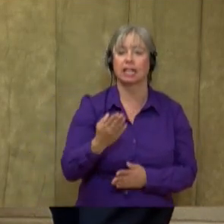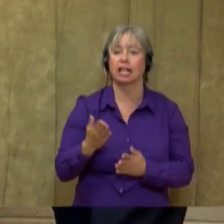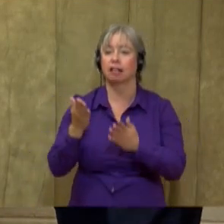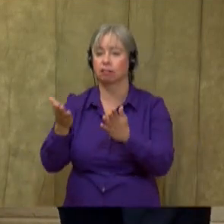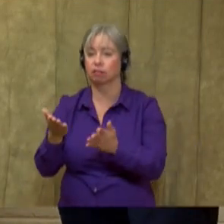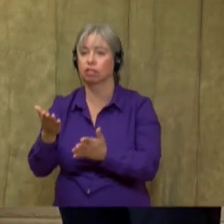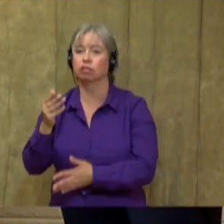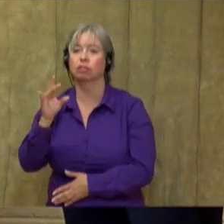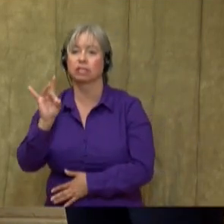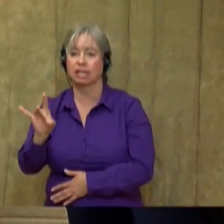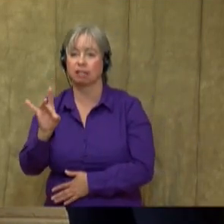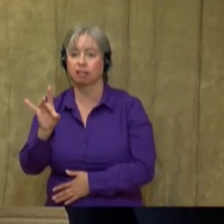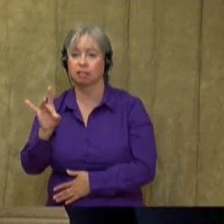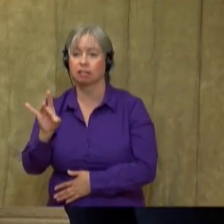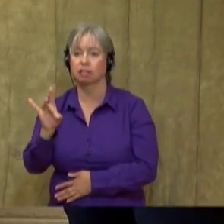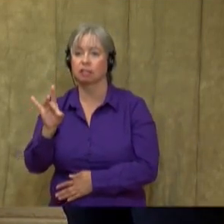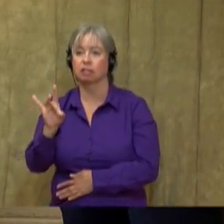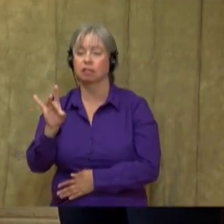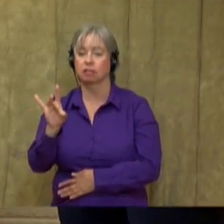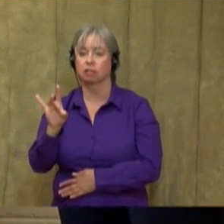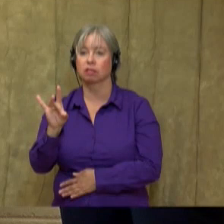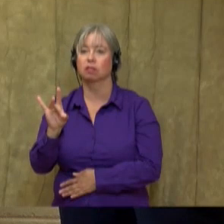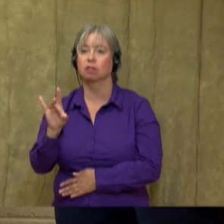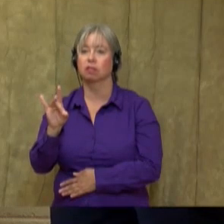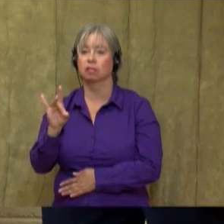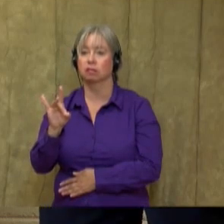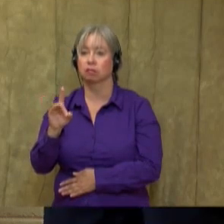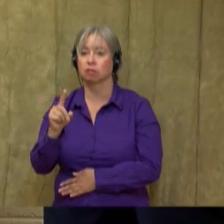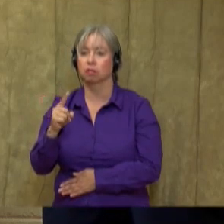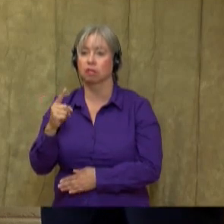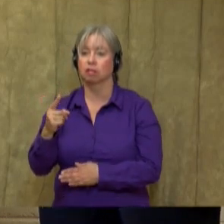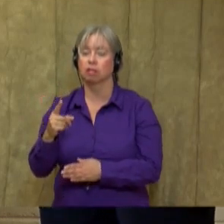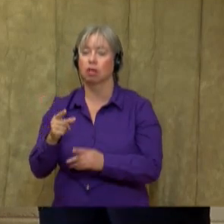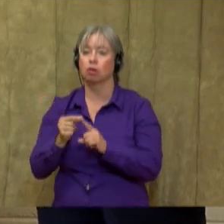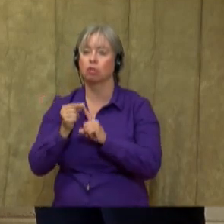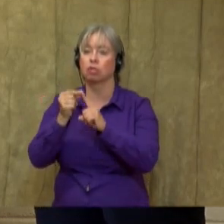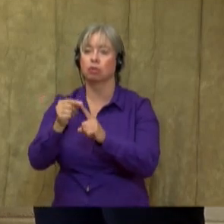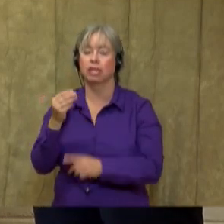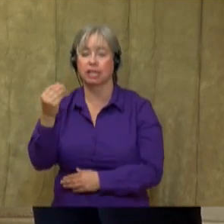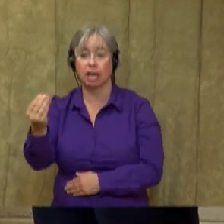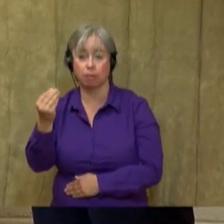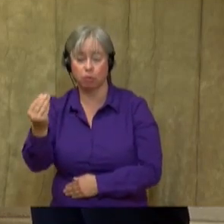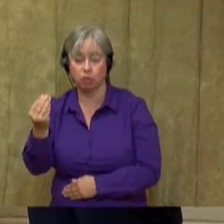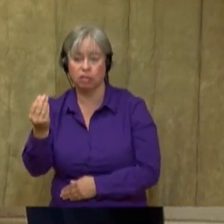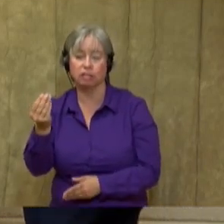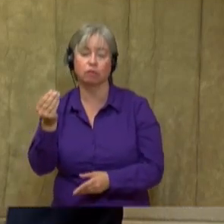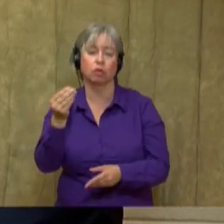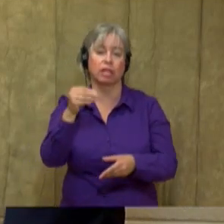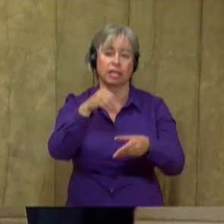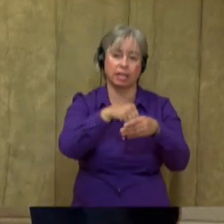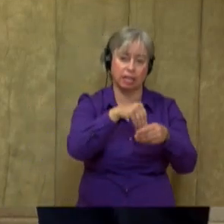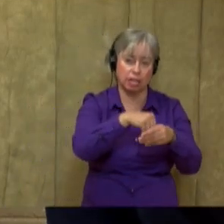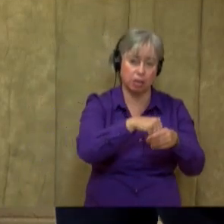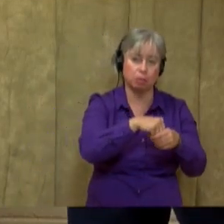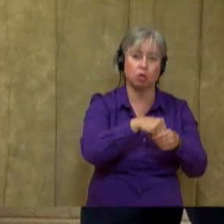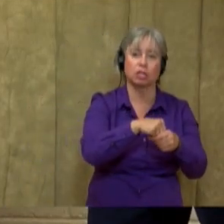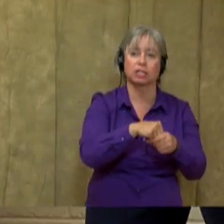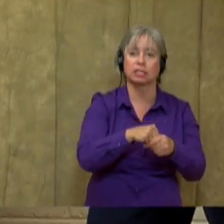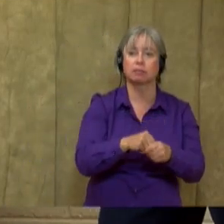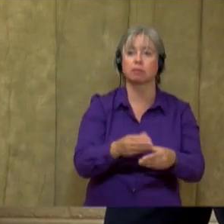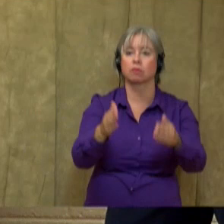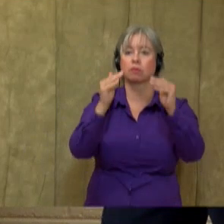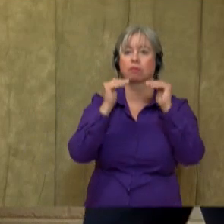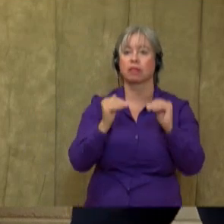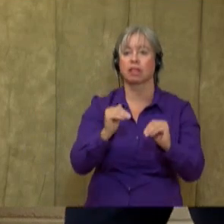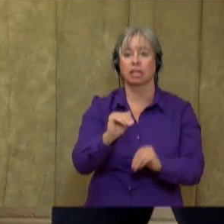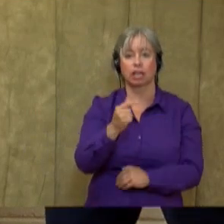3 faces painted. So are those unique outputs for these unique inputs? Here in green,